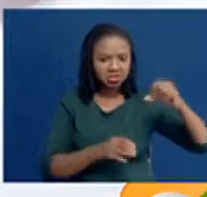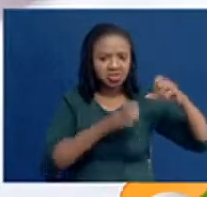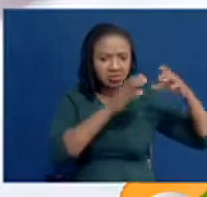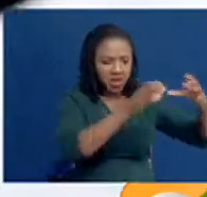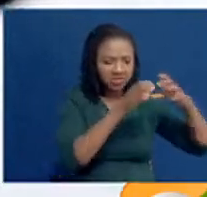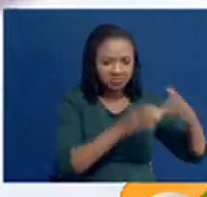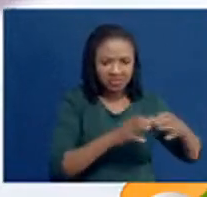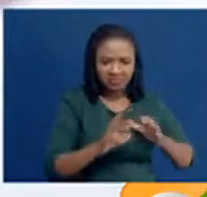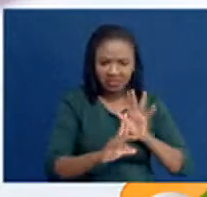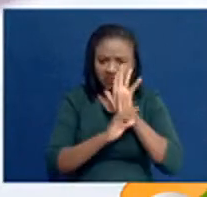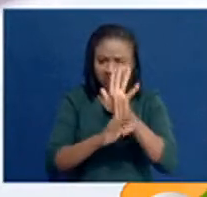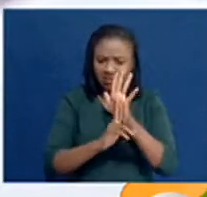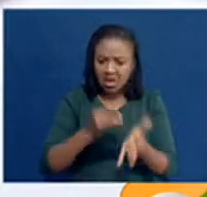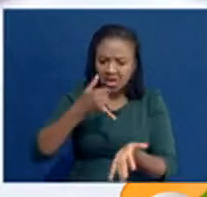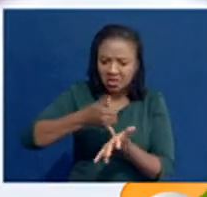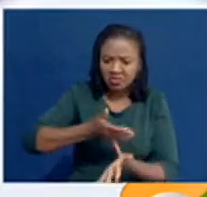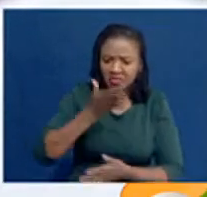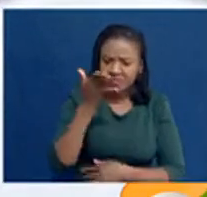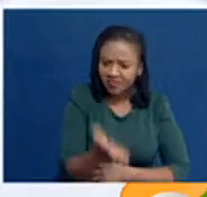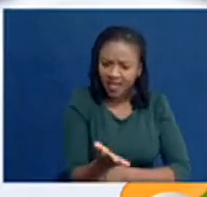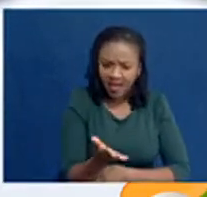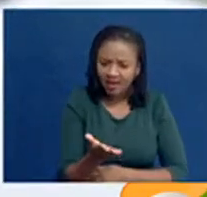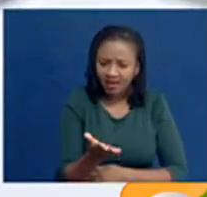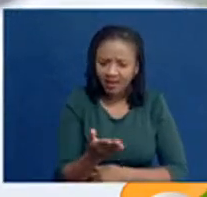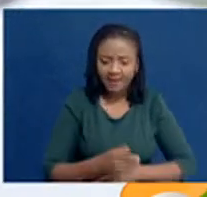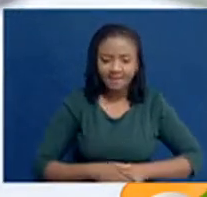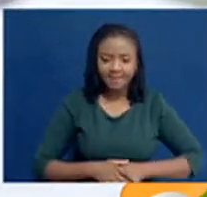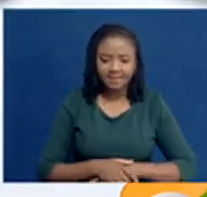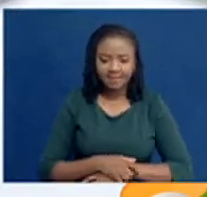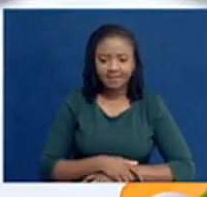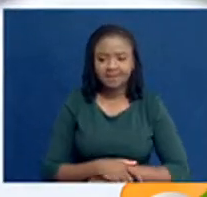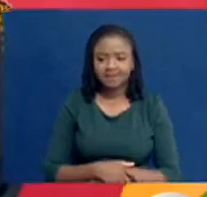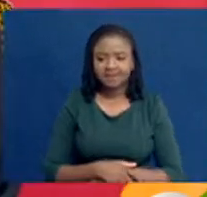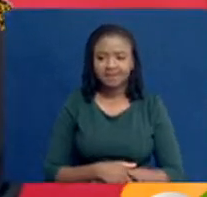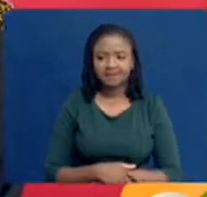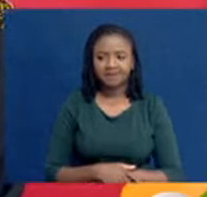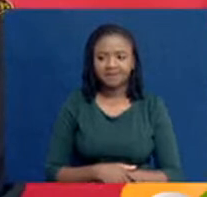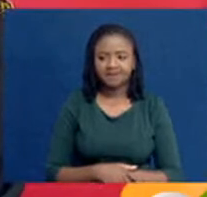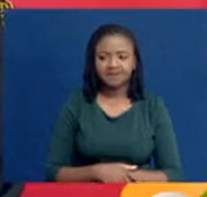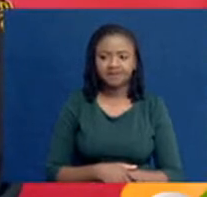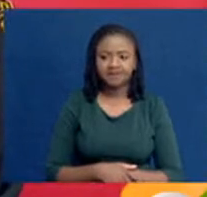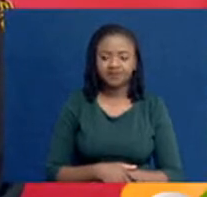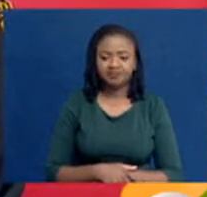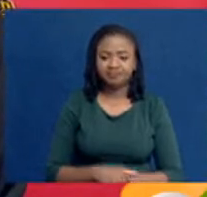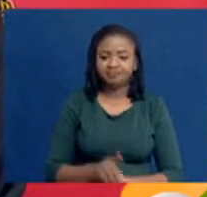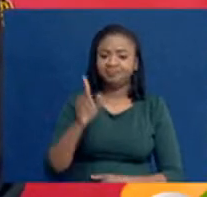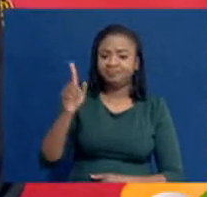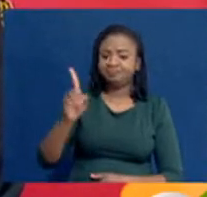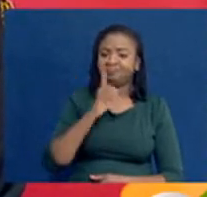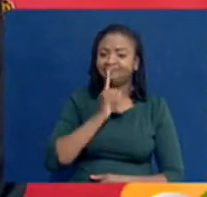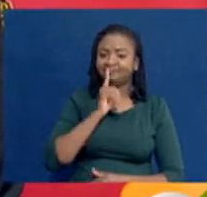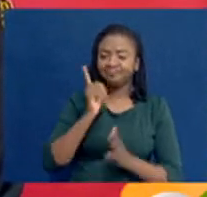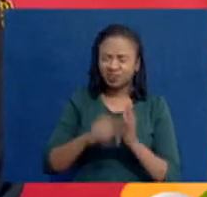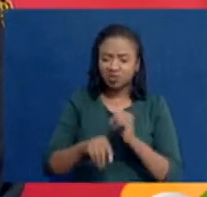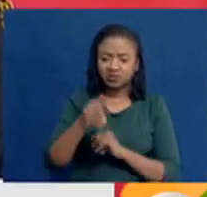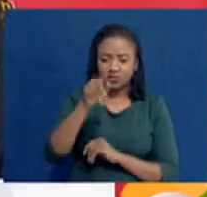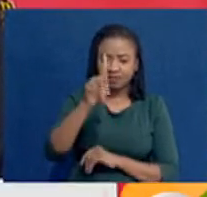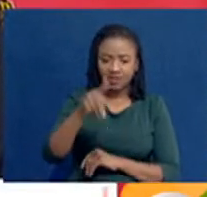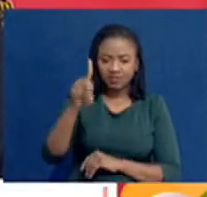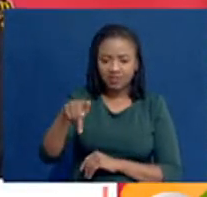in the selection panel when reconstituting the polls body IEBC. You also contended that PPLC